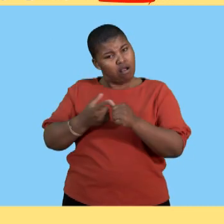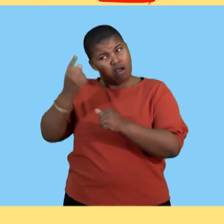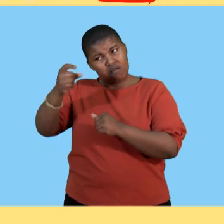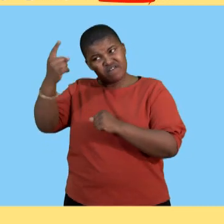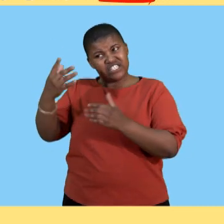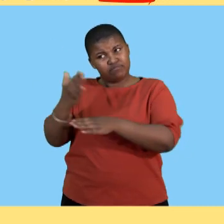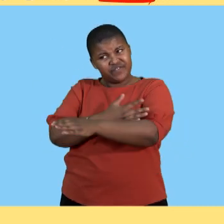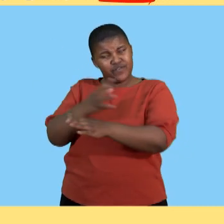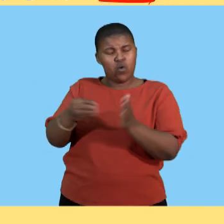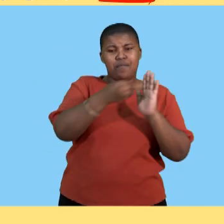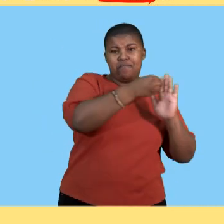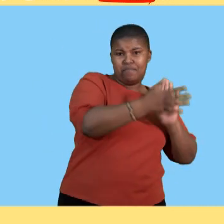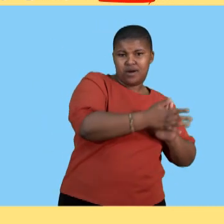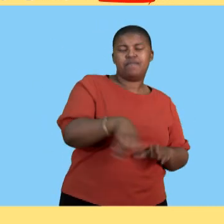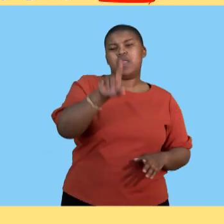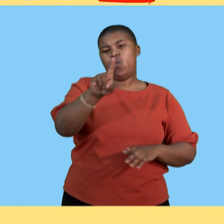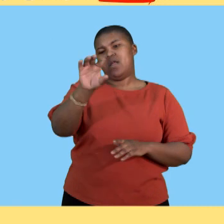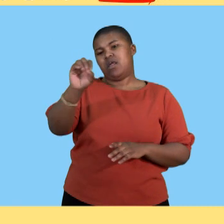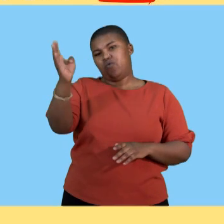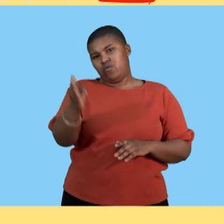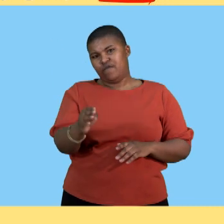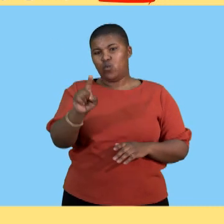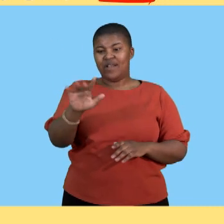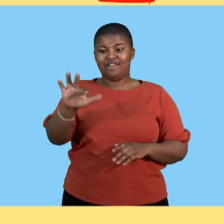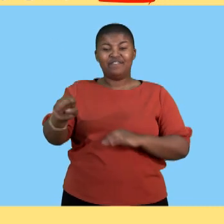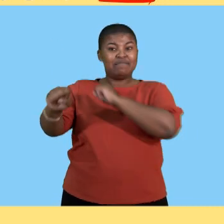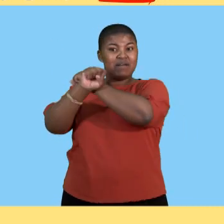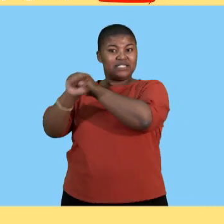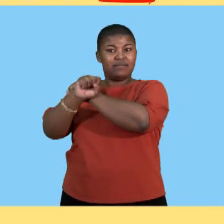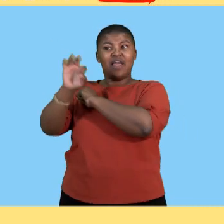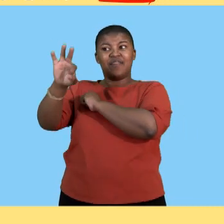over 150 multiplied by